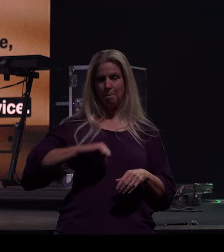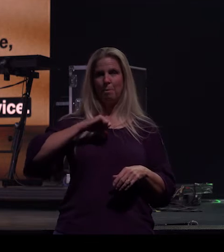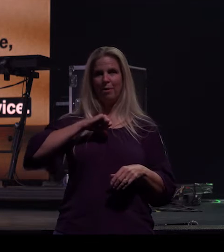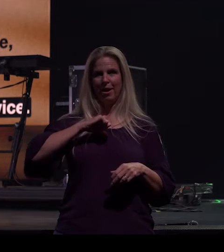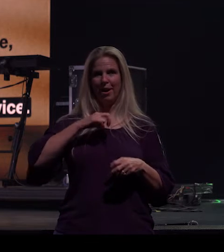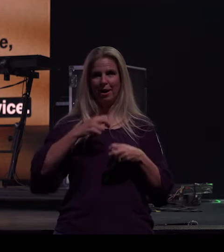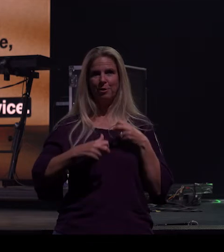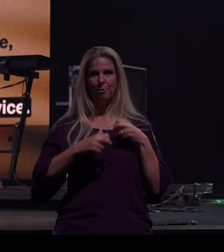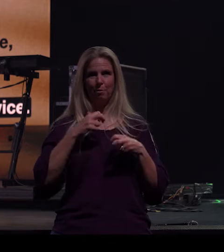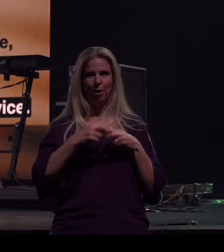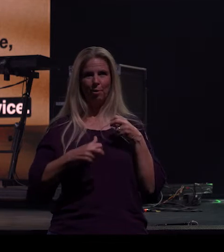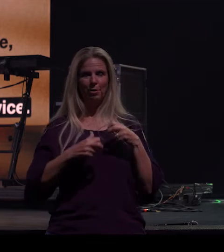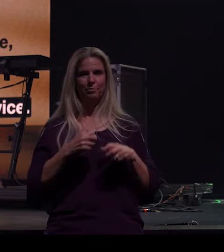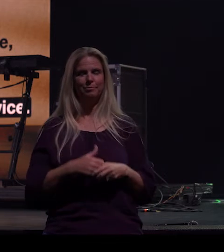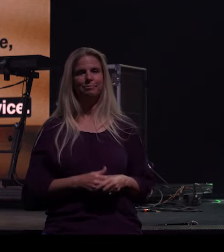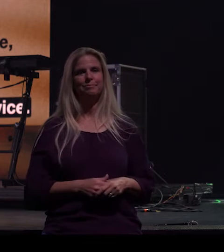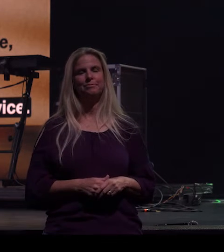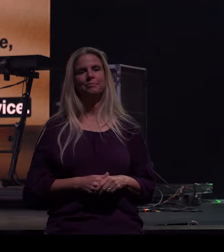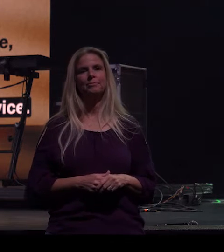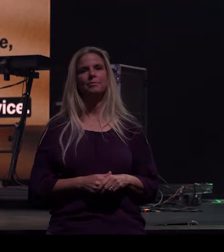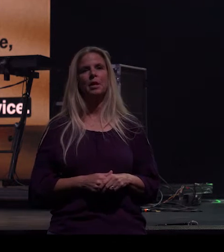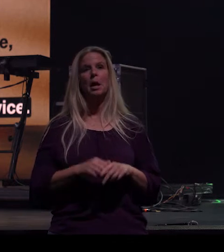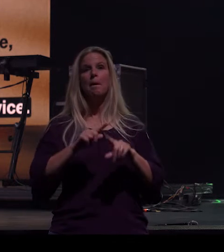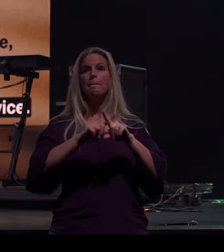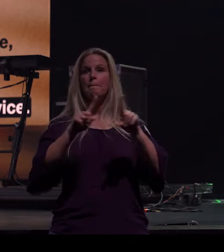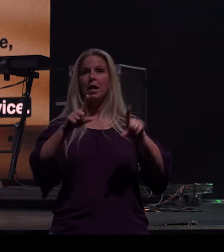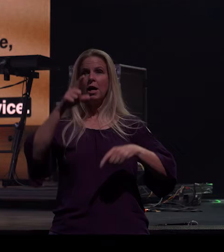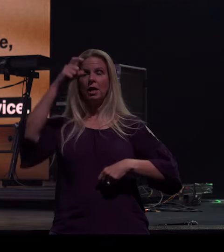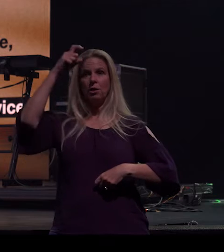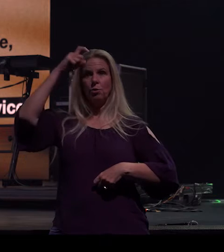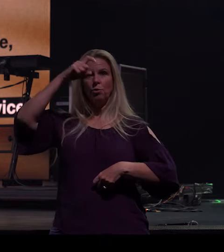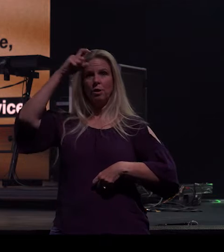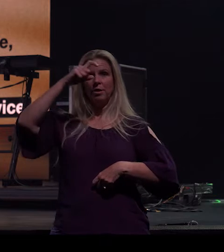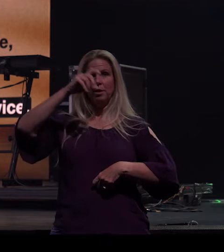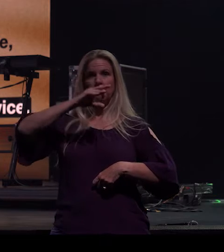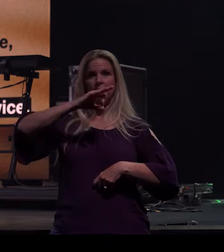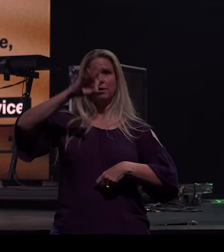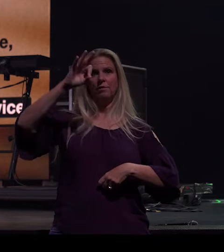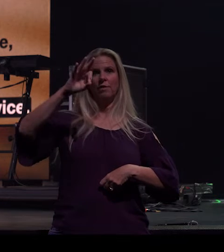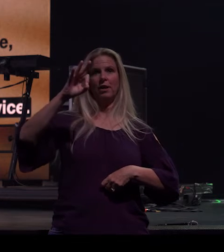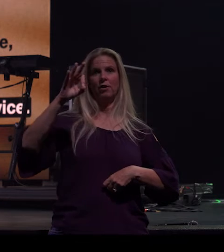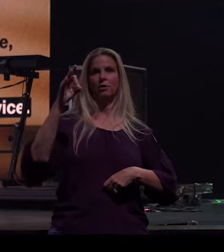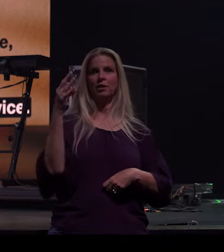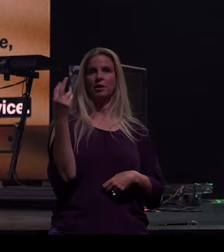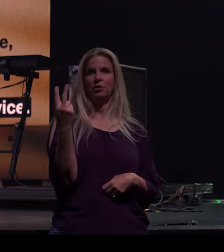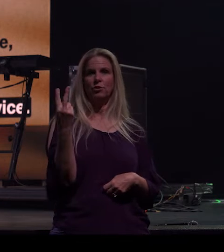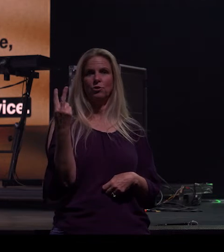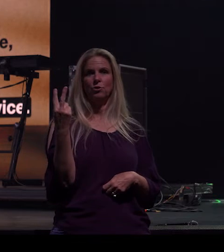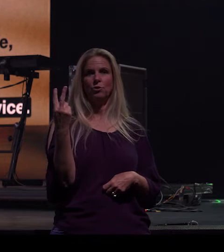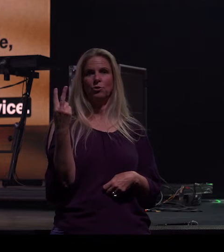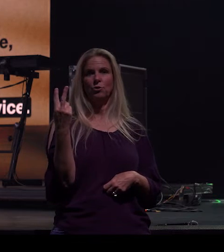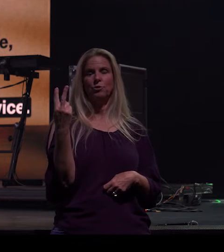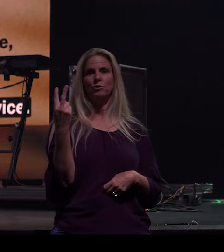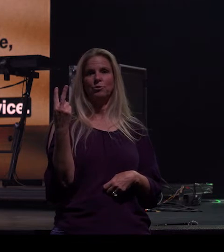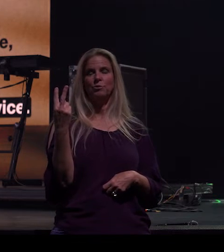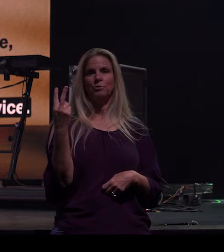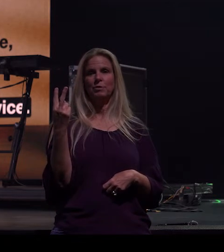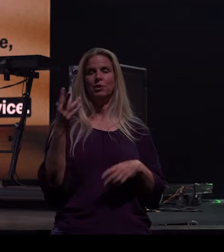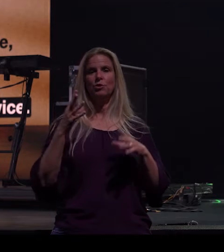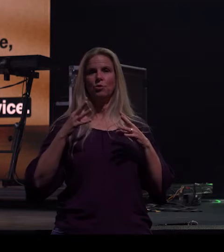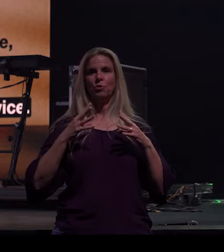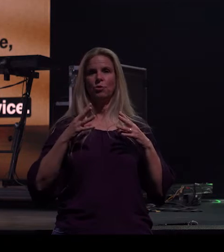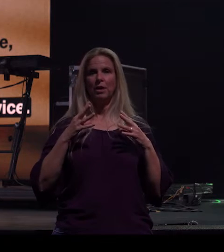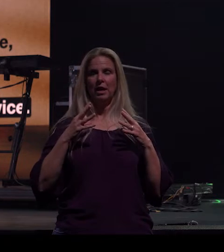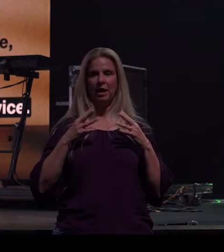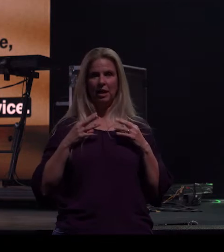pride. What is the answer? But wisdom is found in those who what? Say it out loud. Take advice. Those